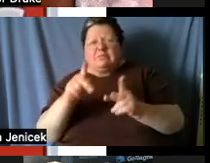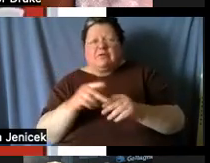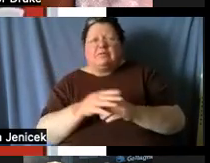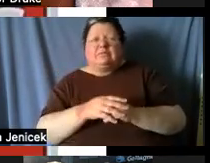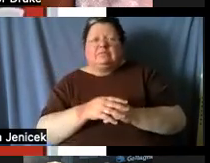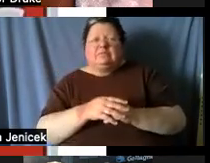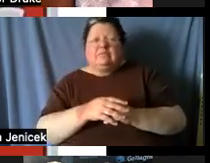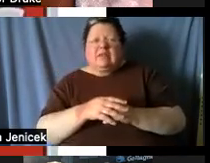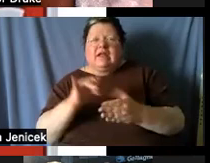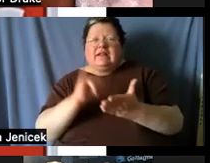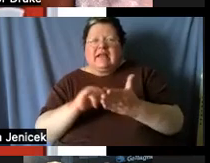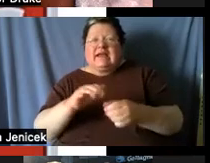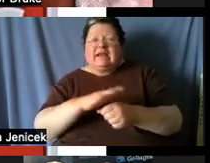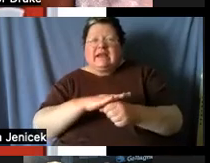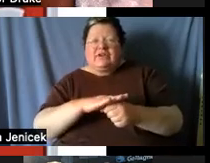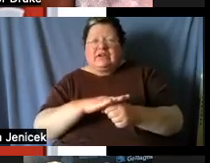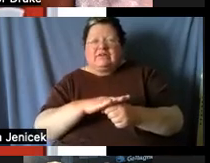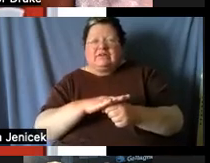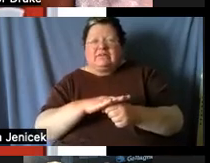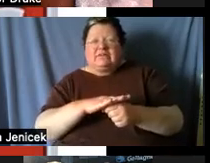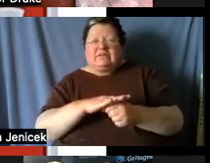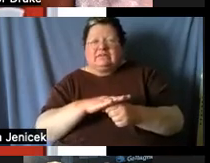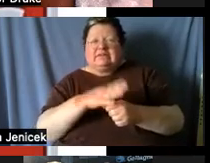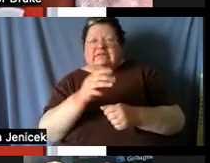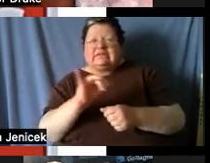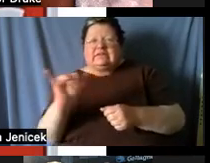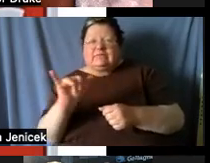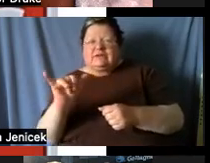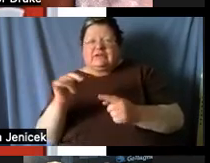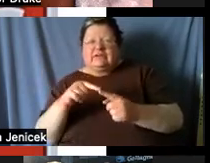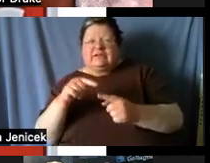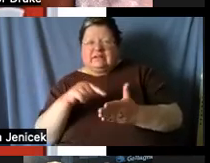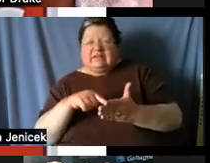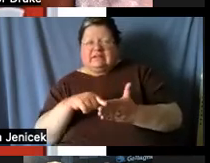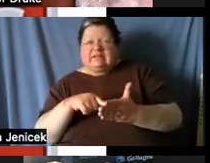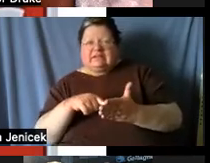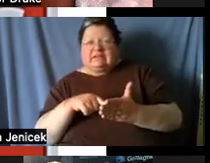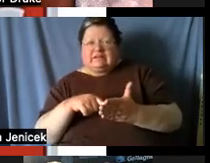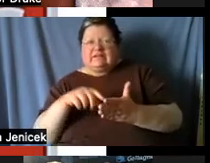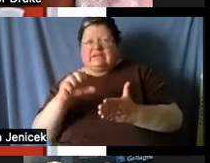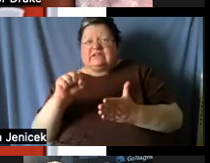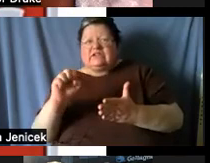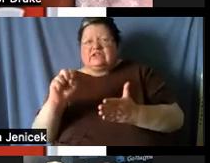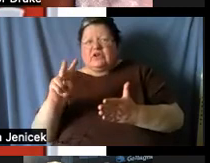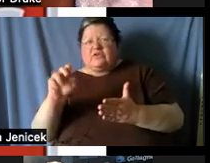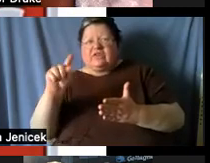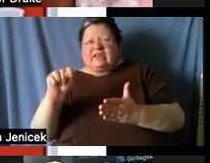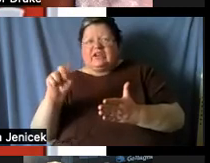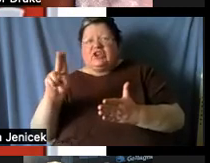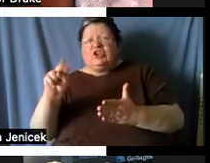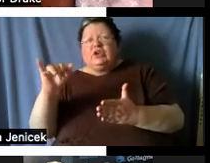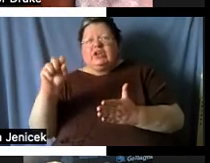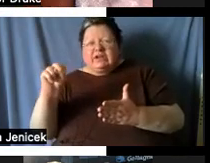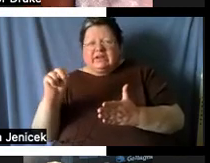And that territory is quite similar to this, which was the Soviet Union. If you look